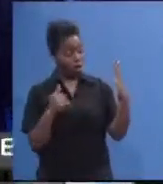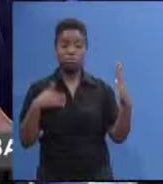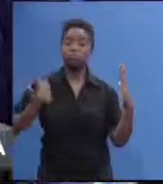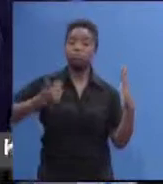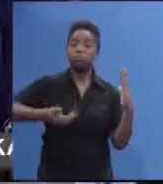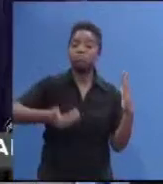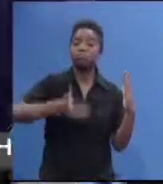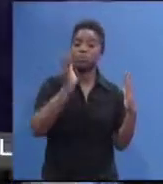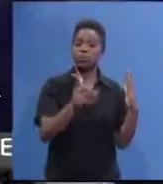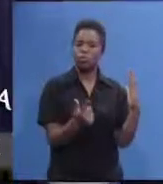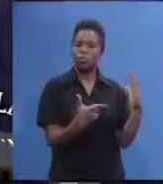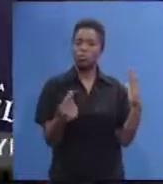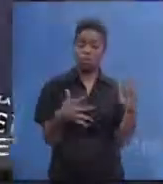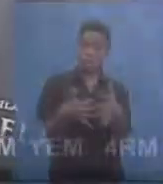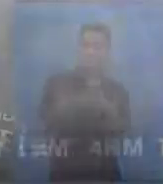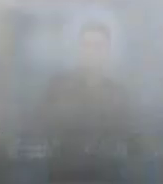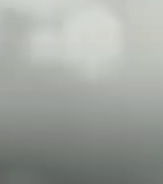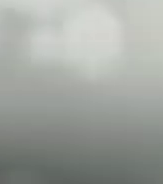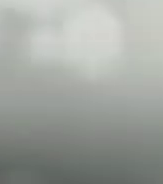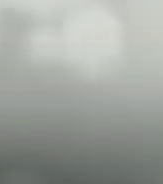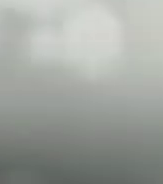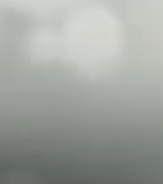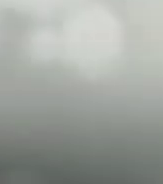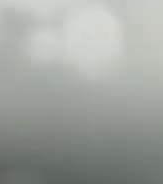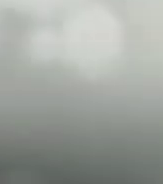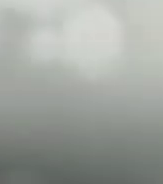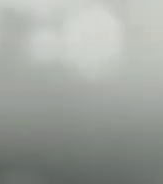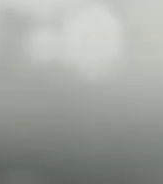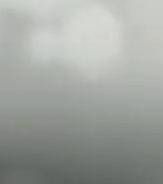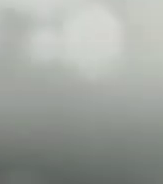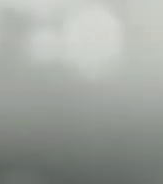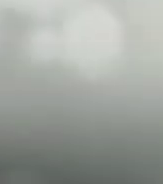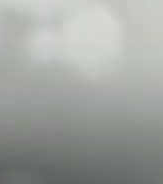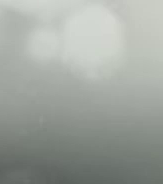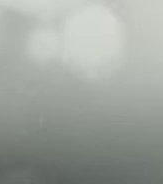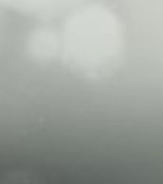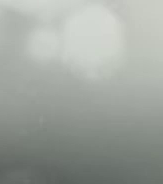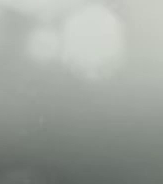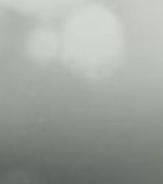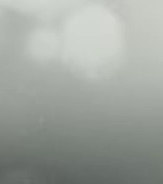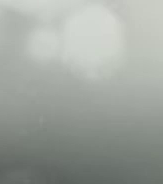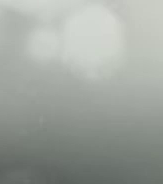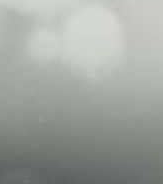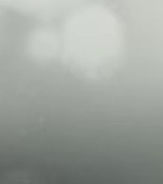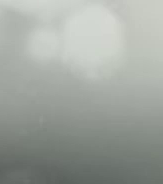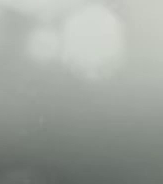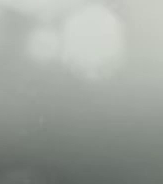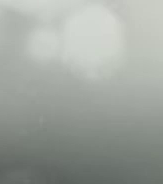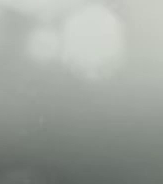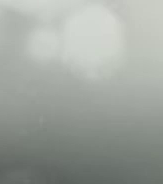principles. History demands that we succeed as a nation. History demands that we do not become complacent.